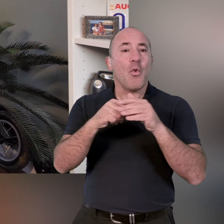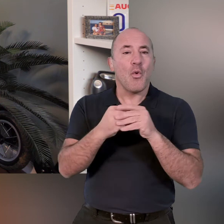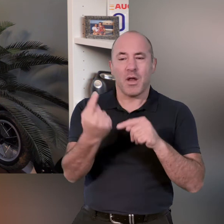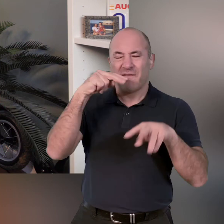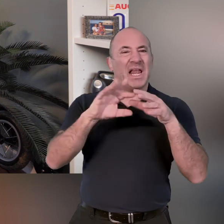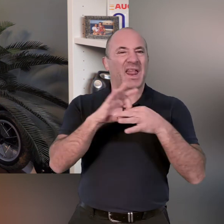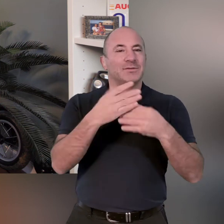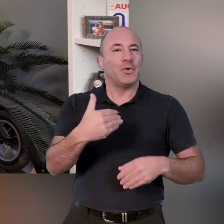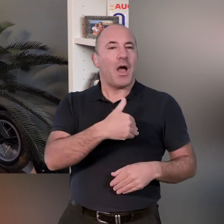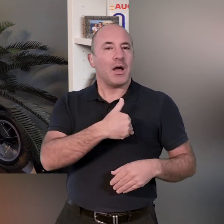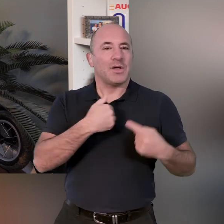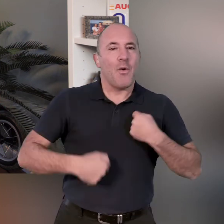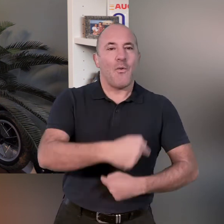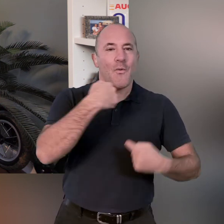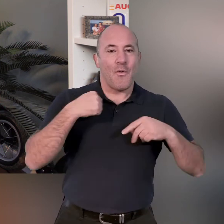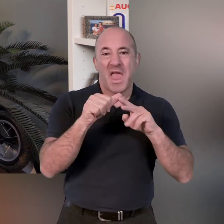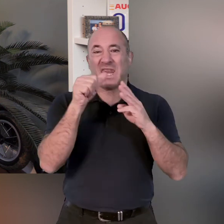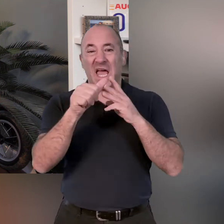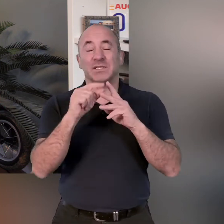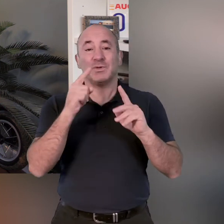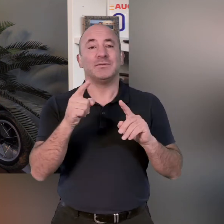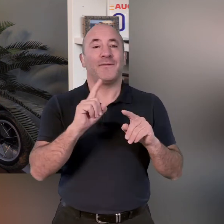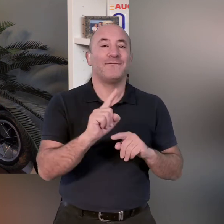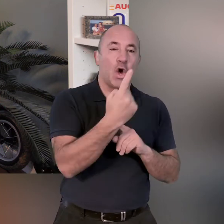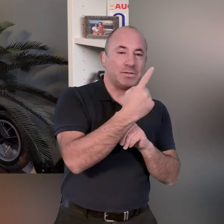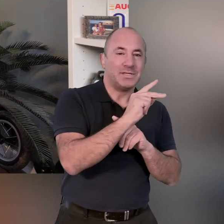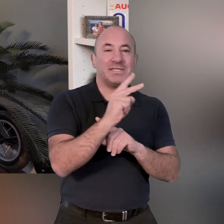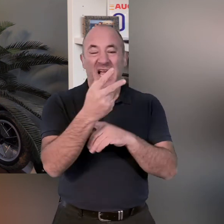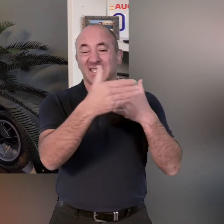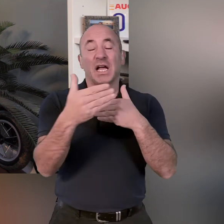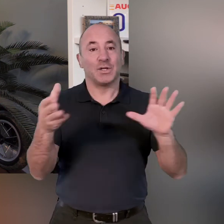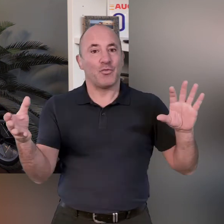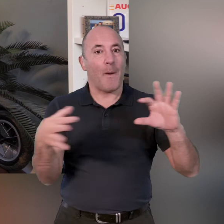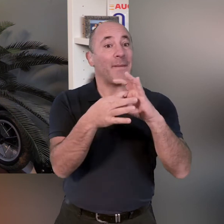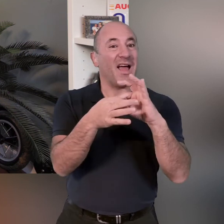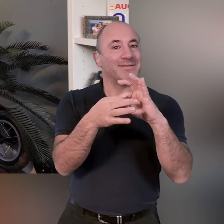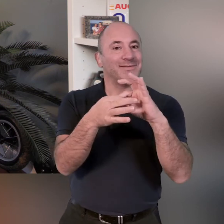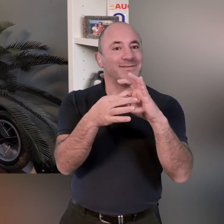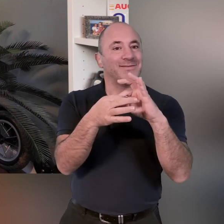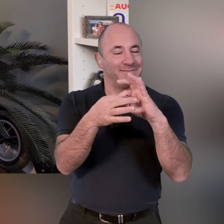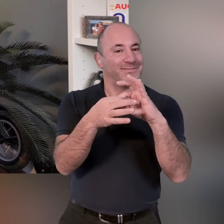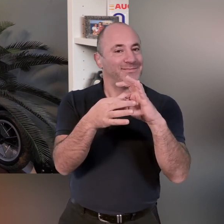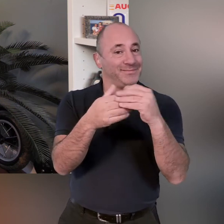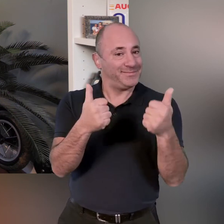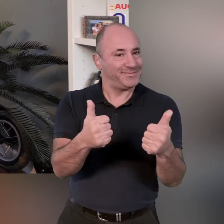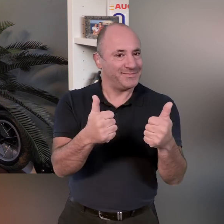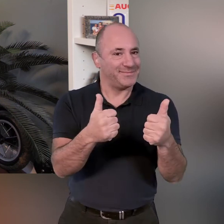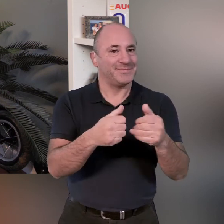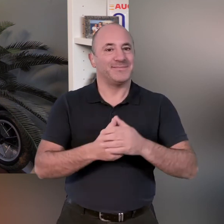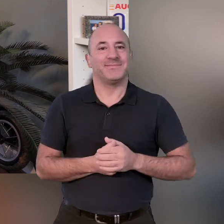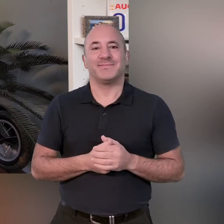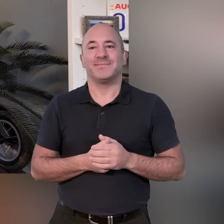did about introduction to cardio, and also my next one, which will be combining a little bit what we did in the first session with a little bit of what we did